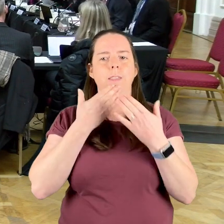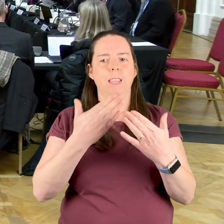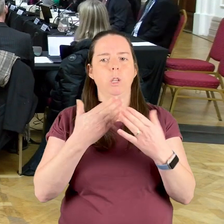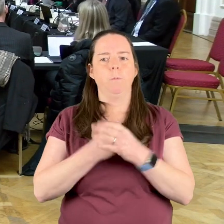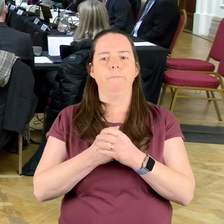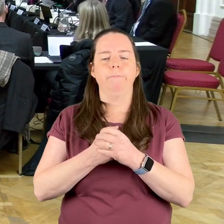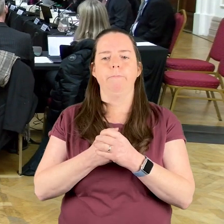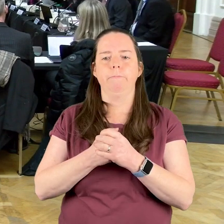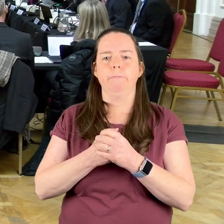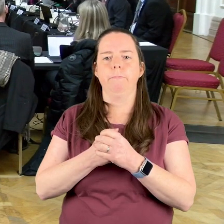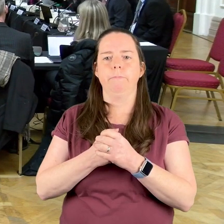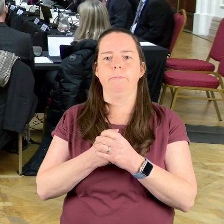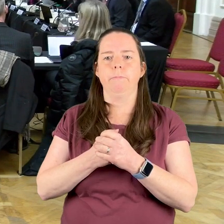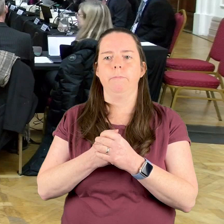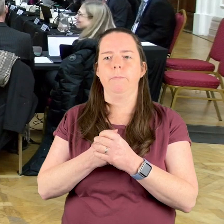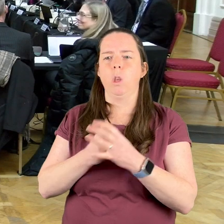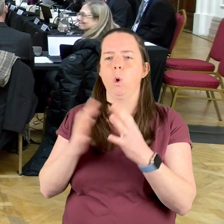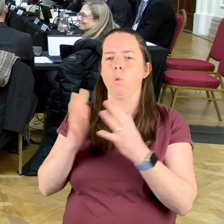Thank you.